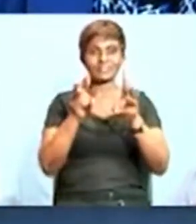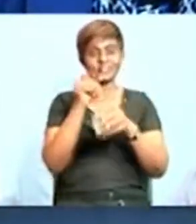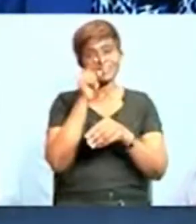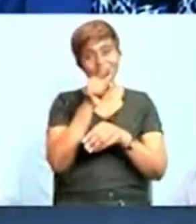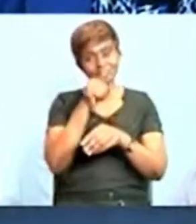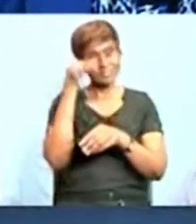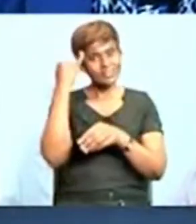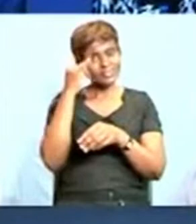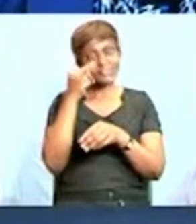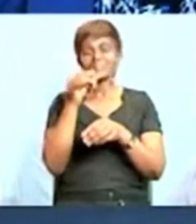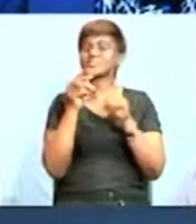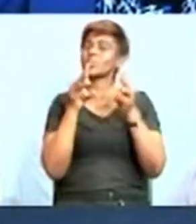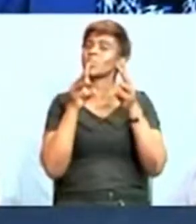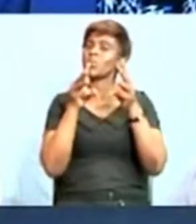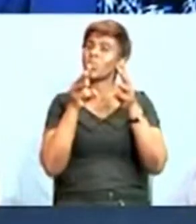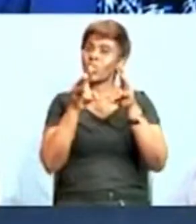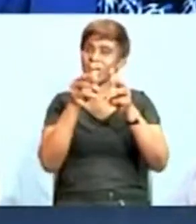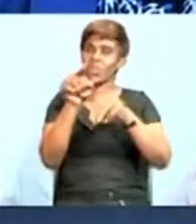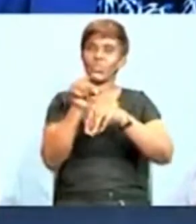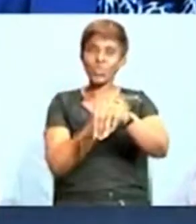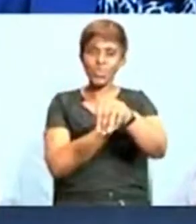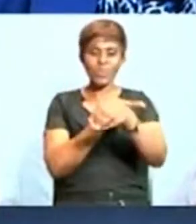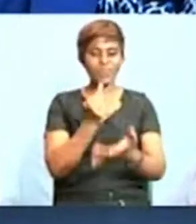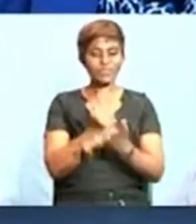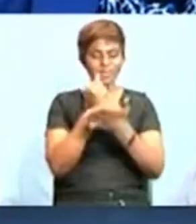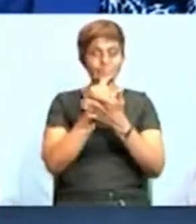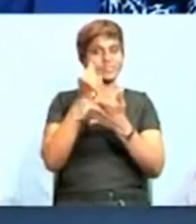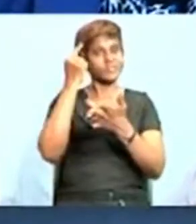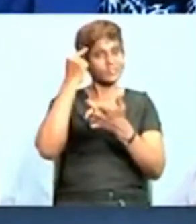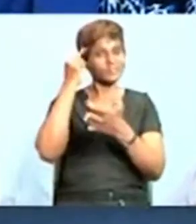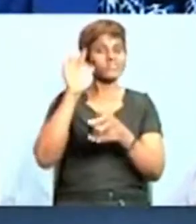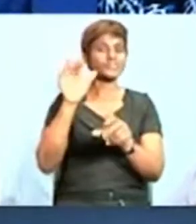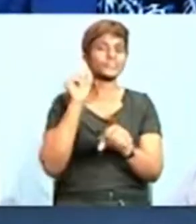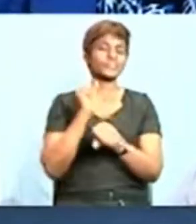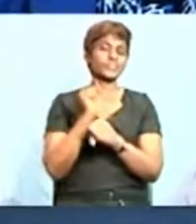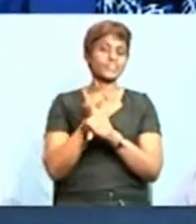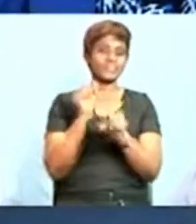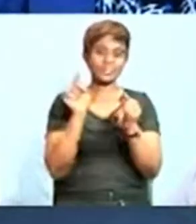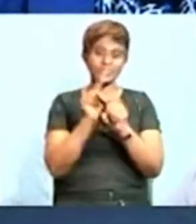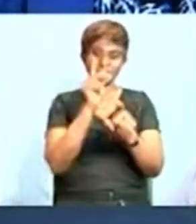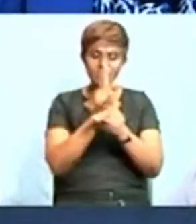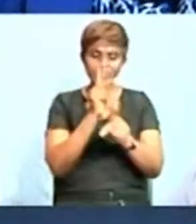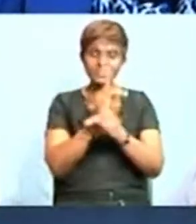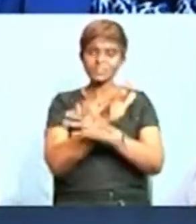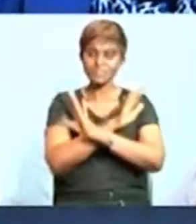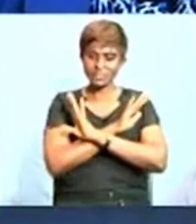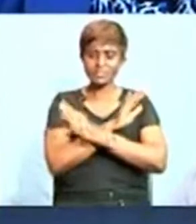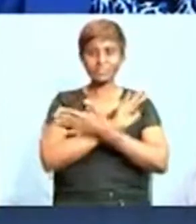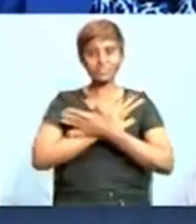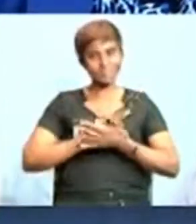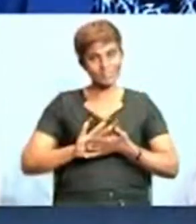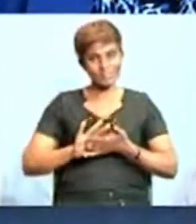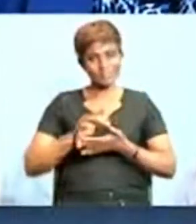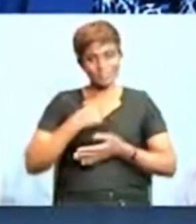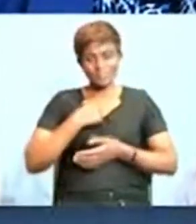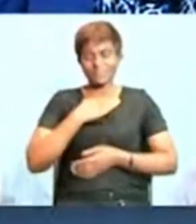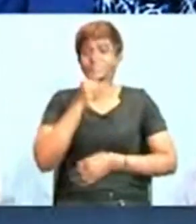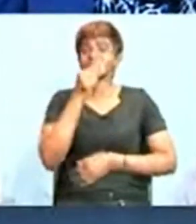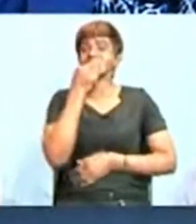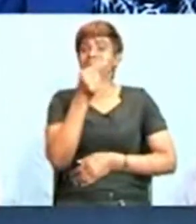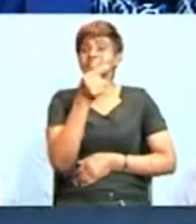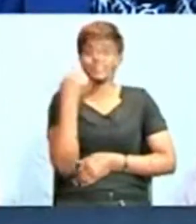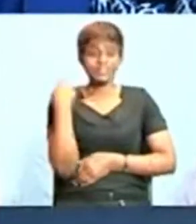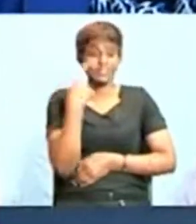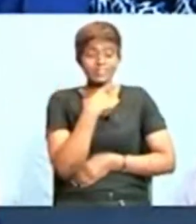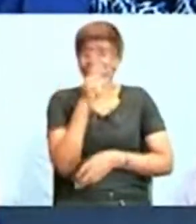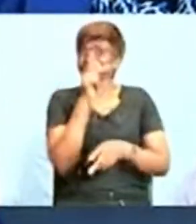initiative will go a long way in complementing government's efforts of keeping Zambia clean. I'm not saying that Parliament